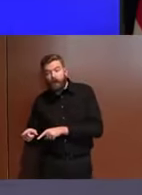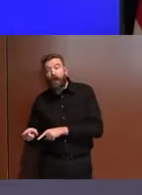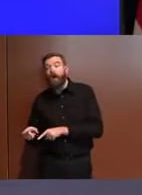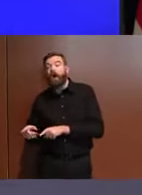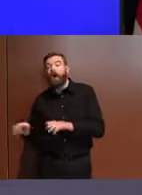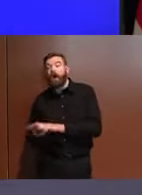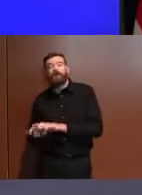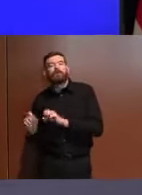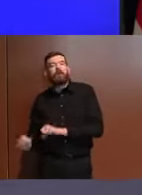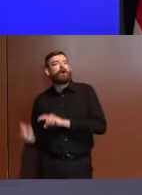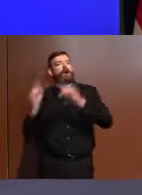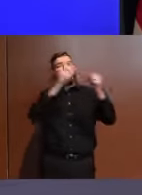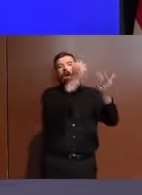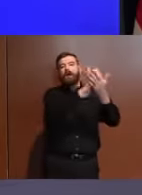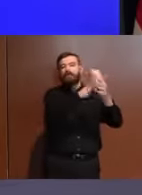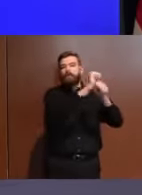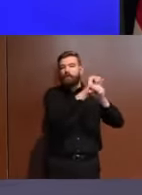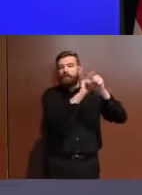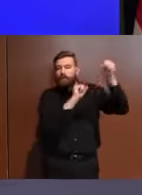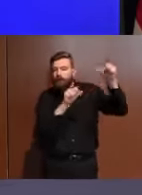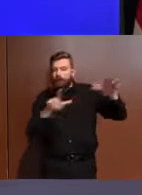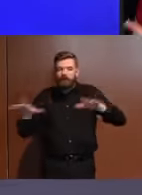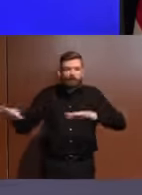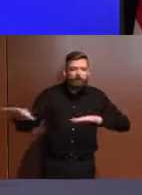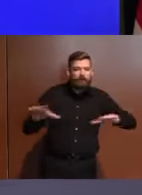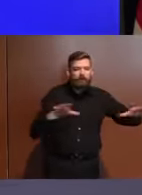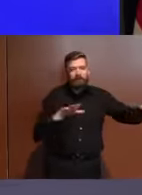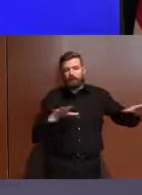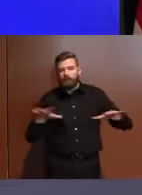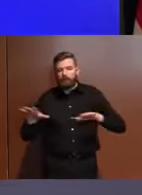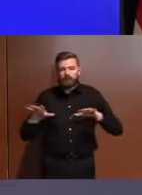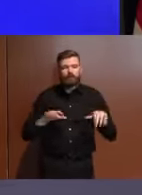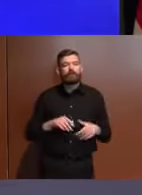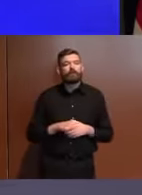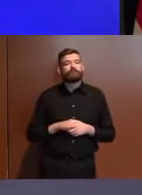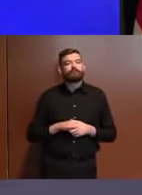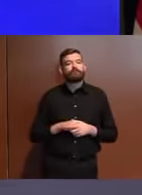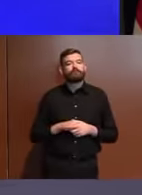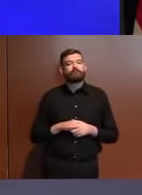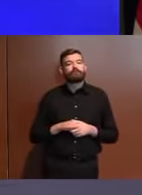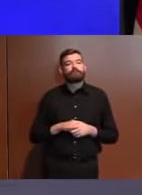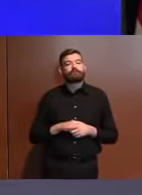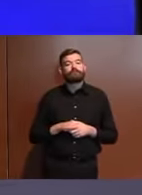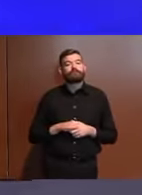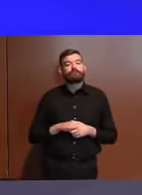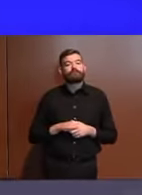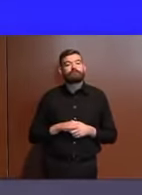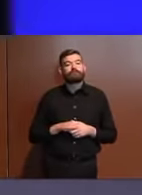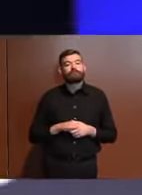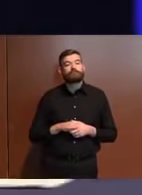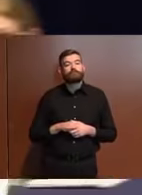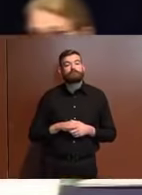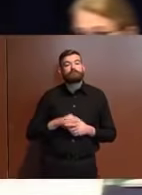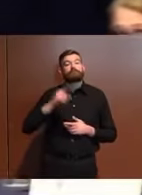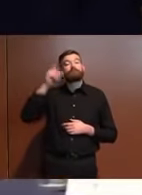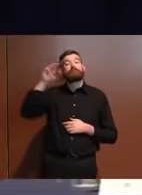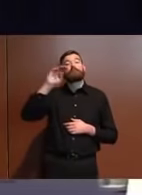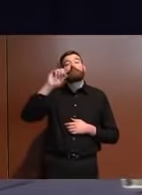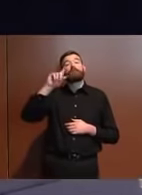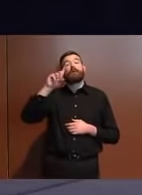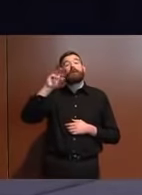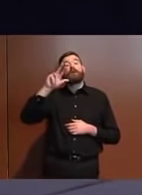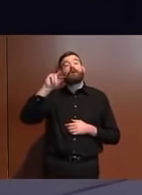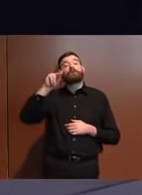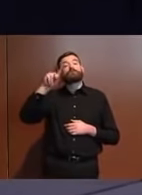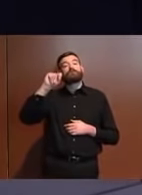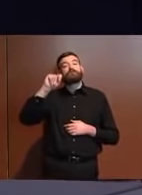in the field hospitals, Judy, and or bioethics? The Meadowlands Field Hospital will be a general